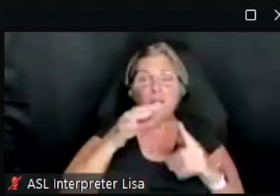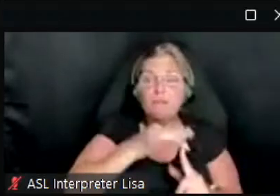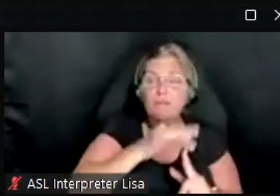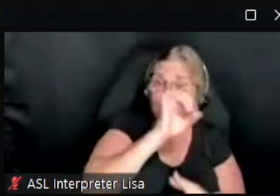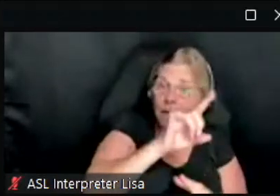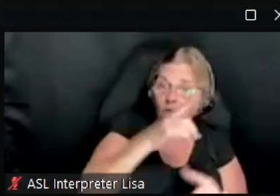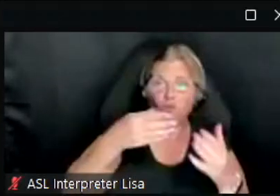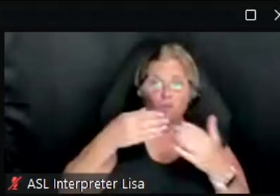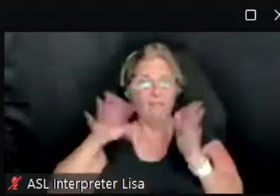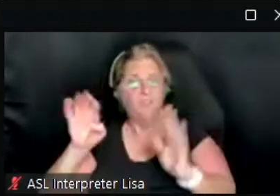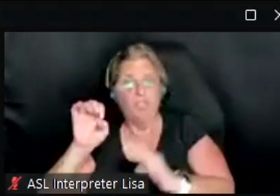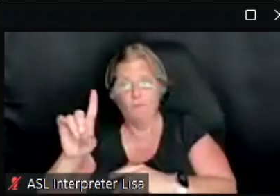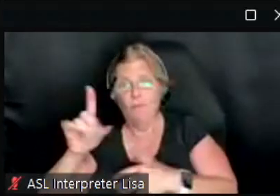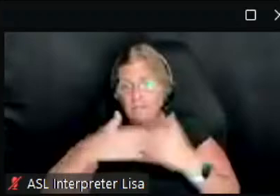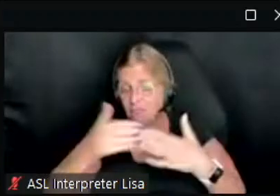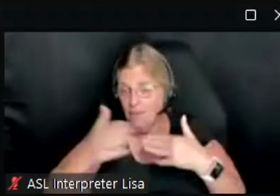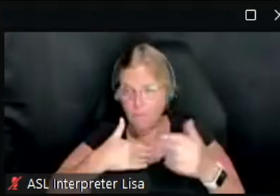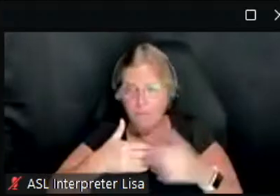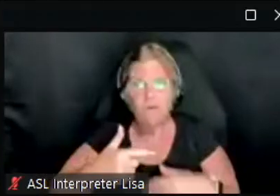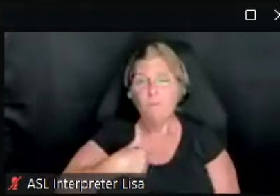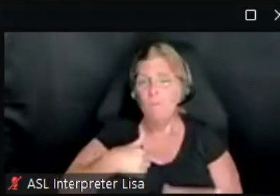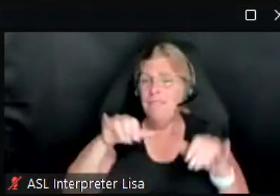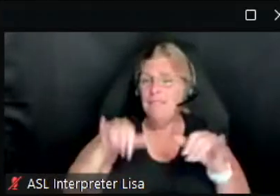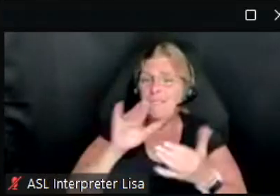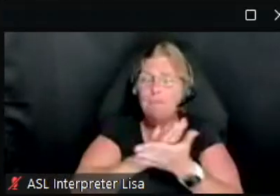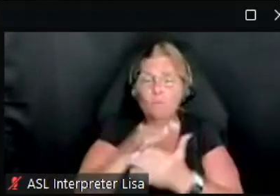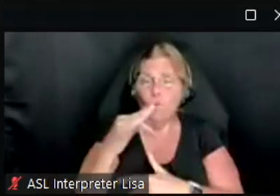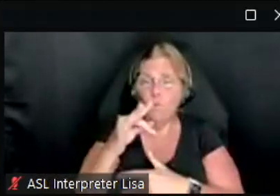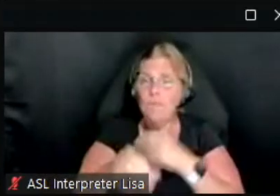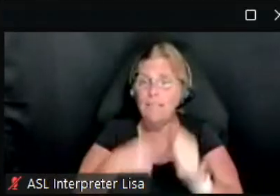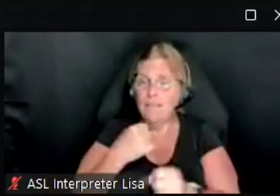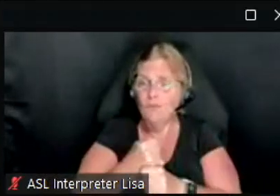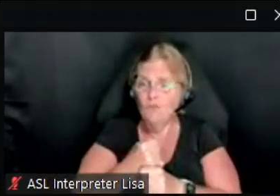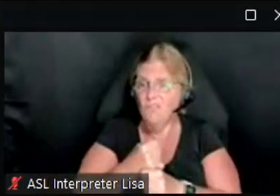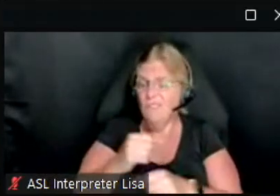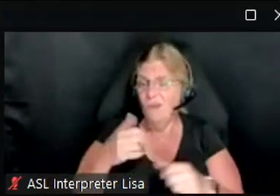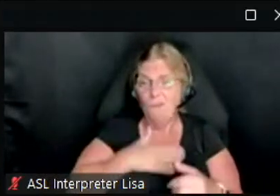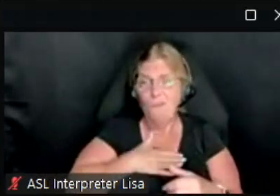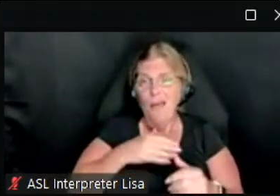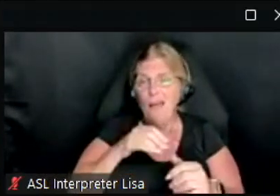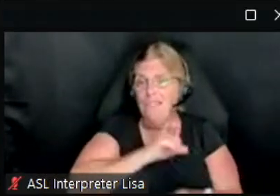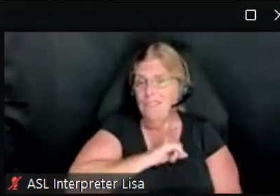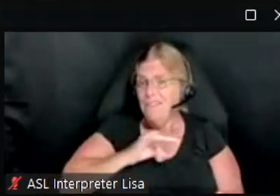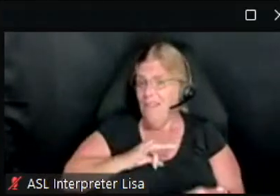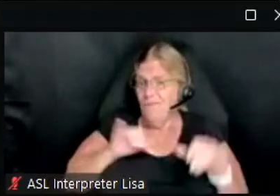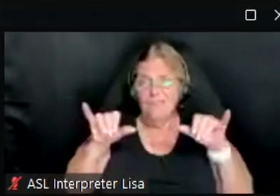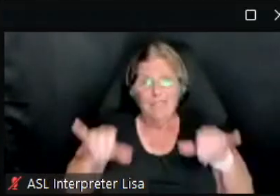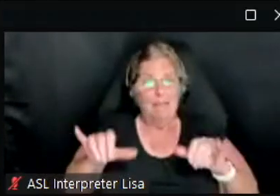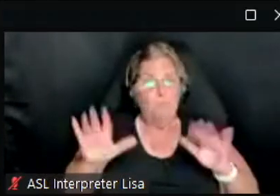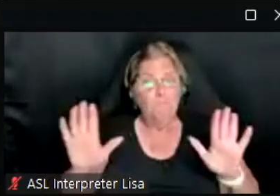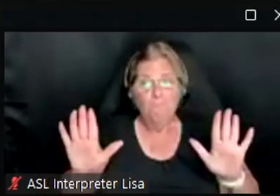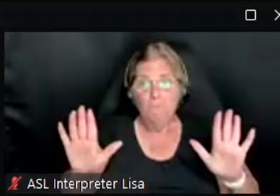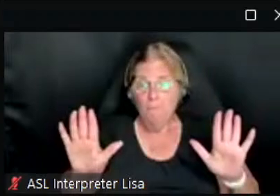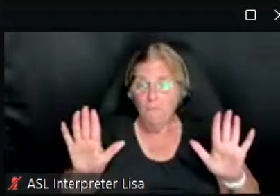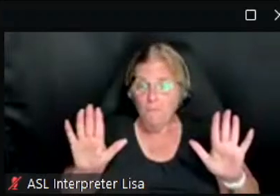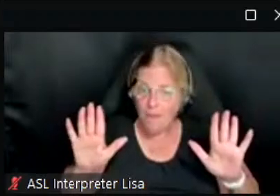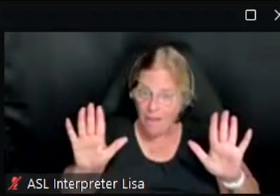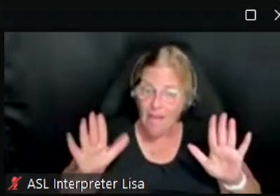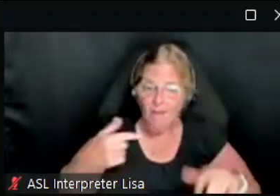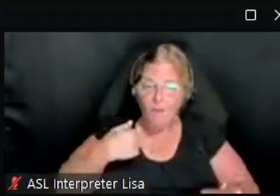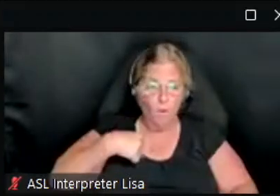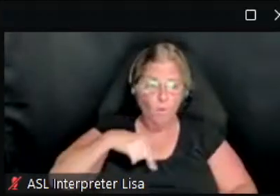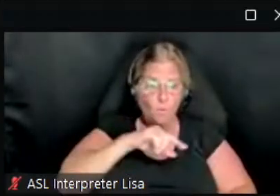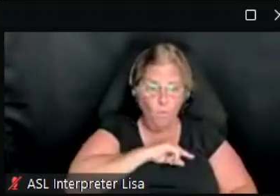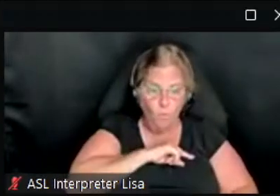ed. I've been in the same school for 19 years, and I probably have 80% of the same staff in that amount of time. And we're a high need city school. That's because